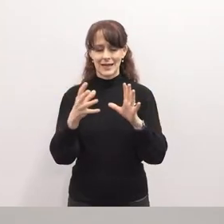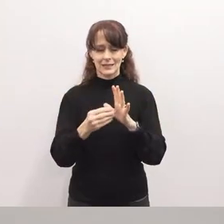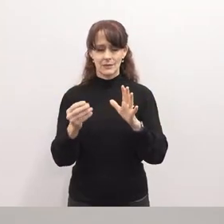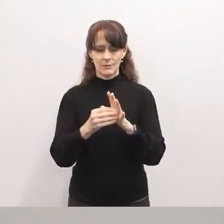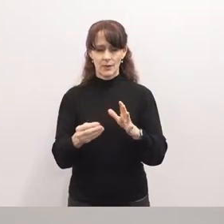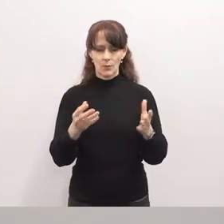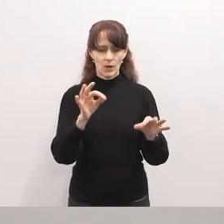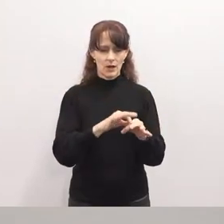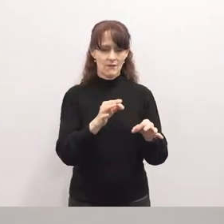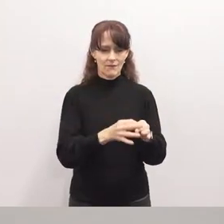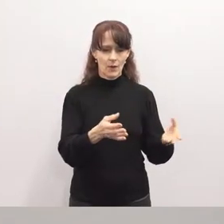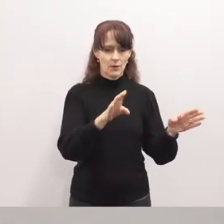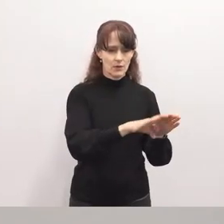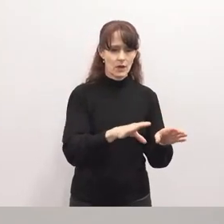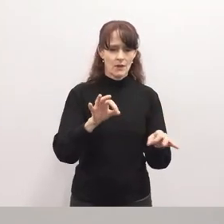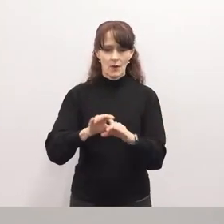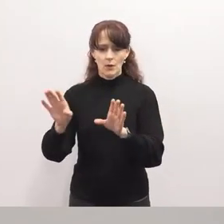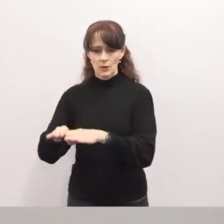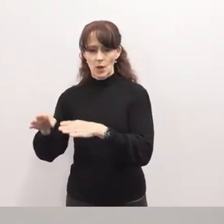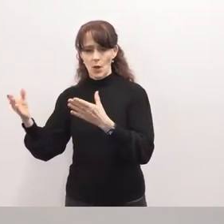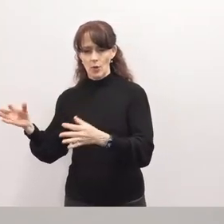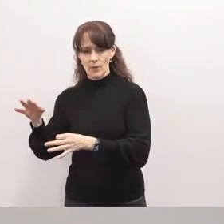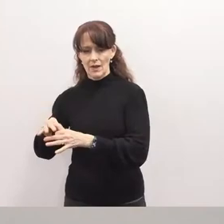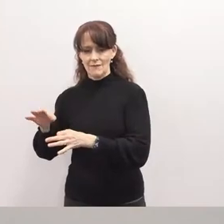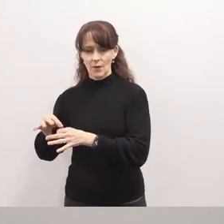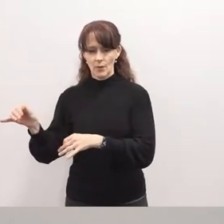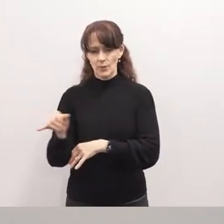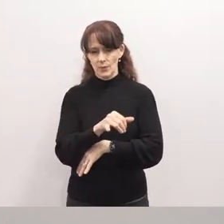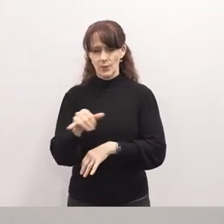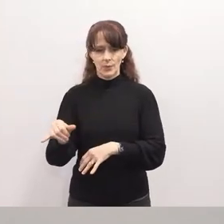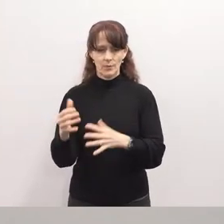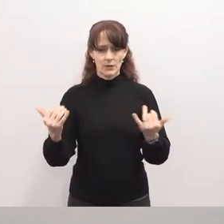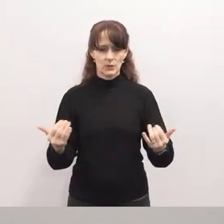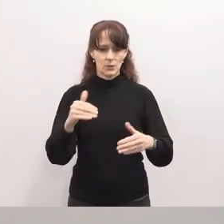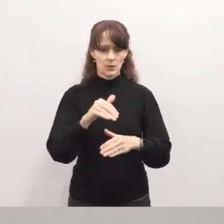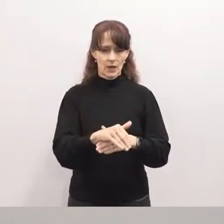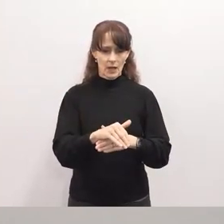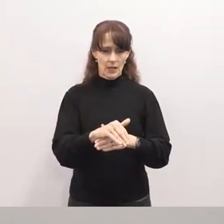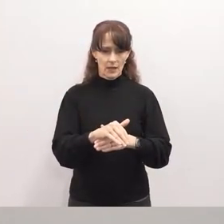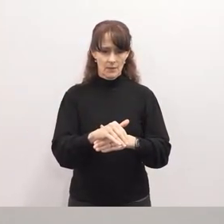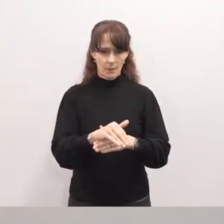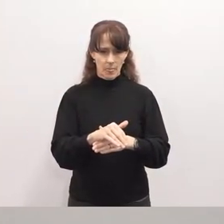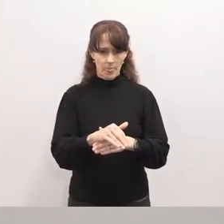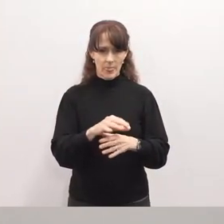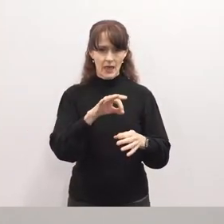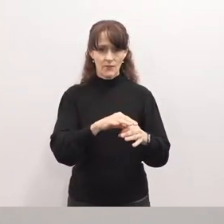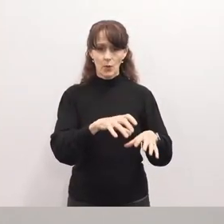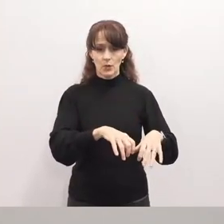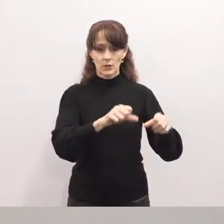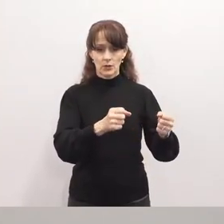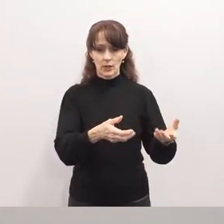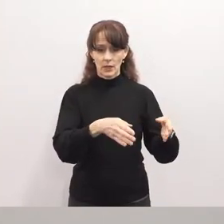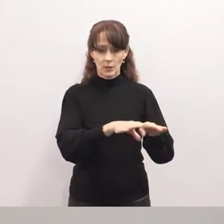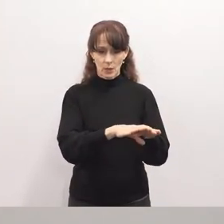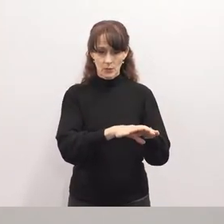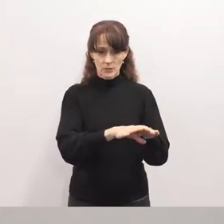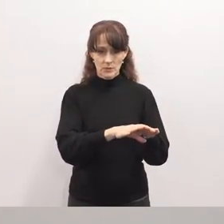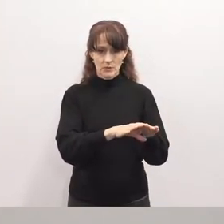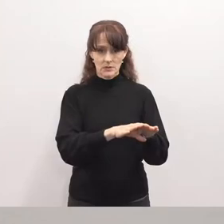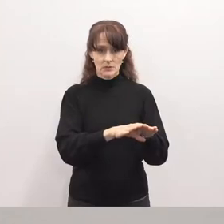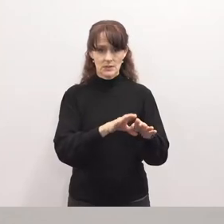closed session and then we'd come in open session here and vote. So tonight I'm going to report on the vote we took in closed session